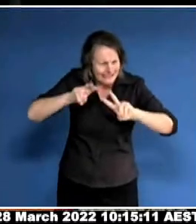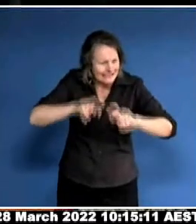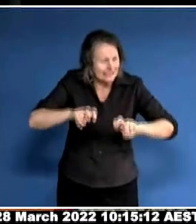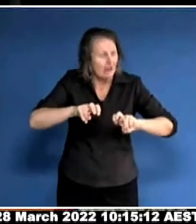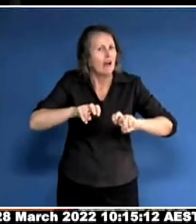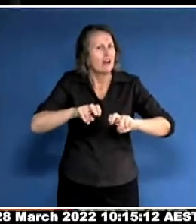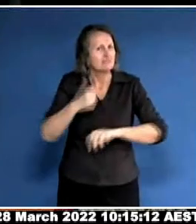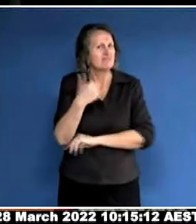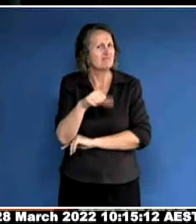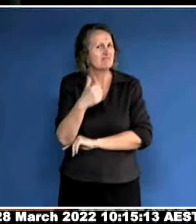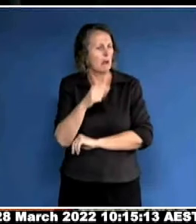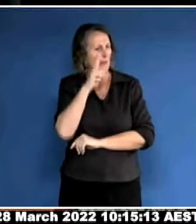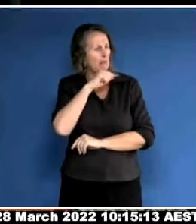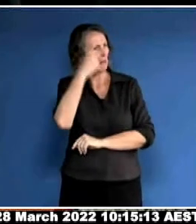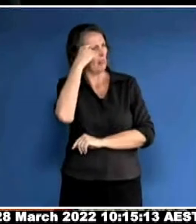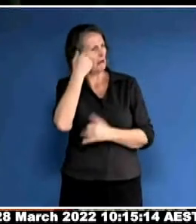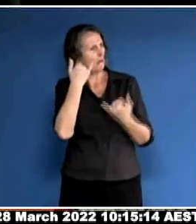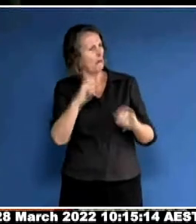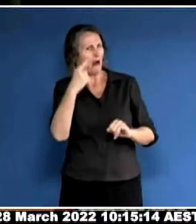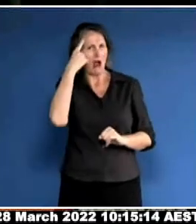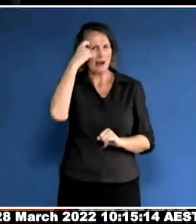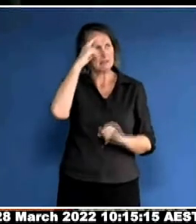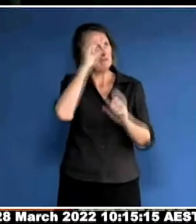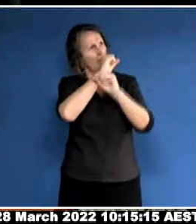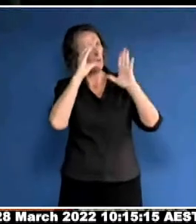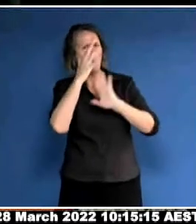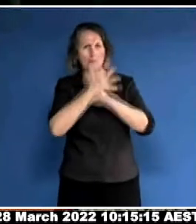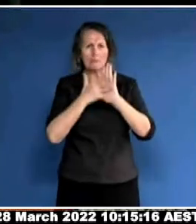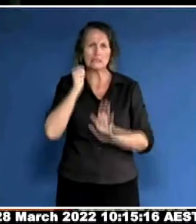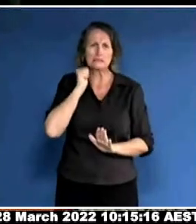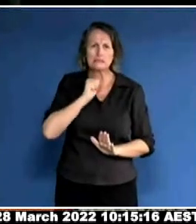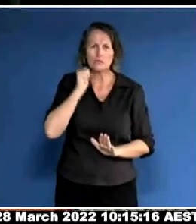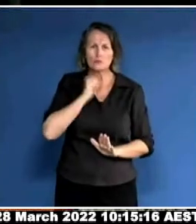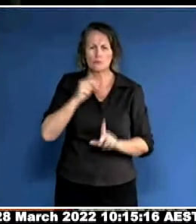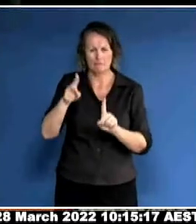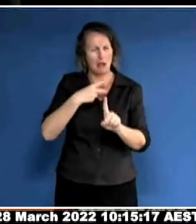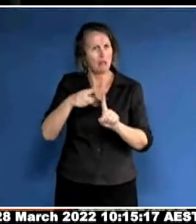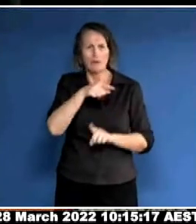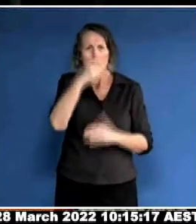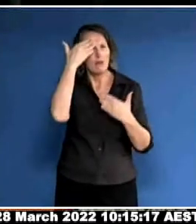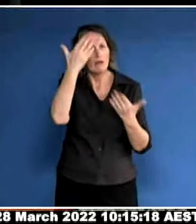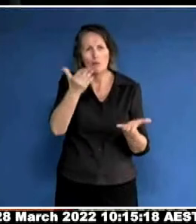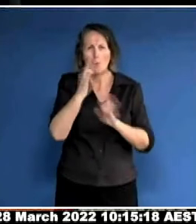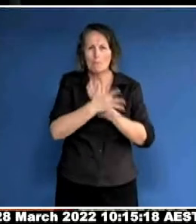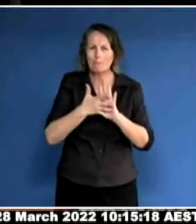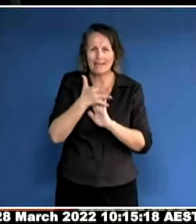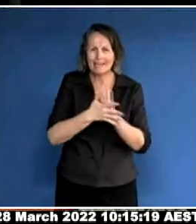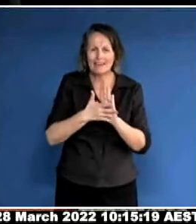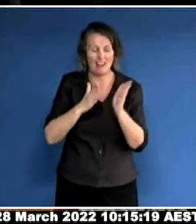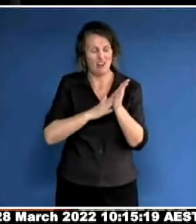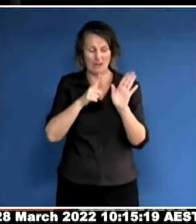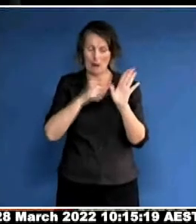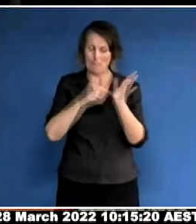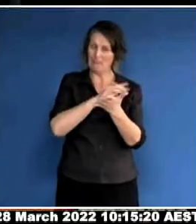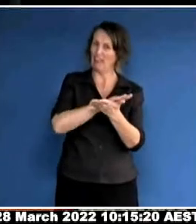significant myths and misconceptions about adult sexual violence. These myths have developed about how the